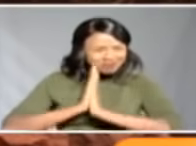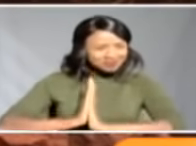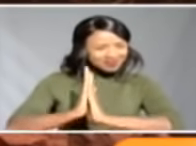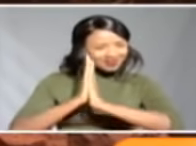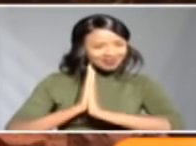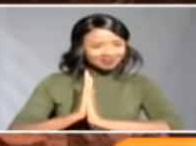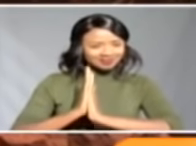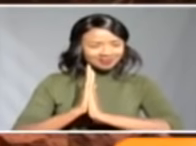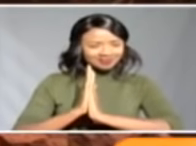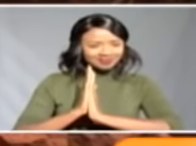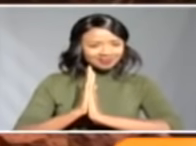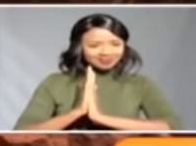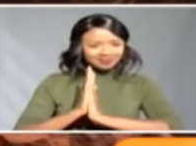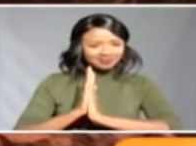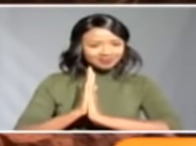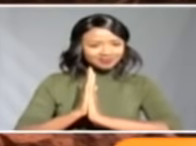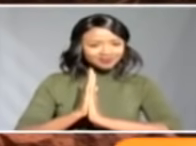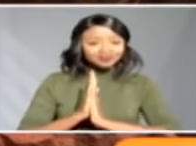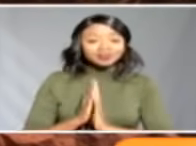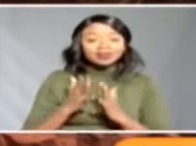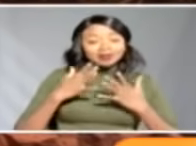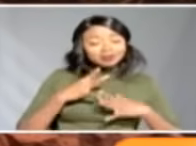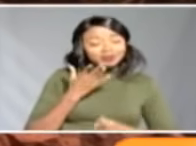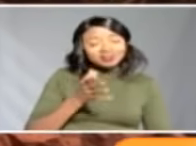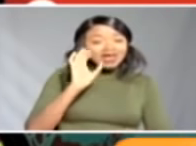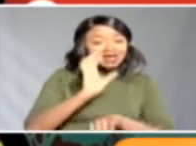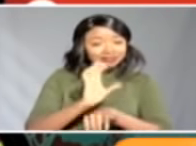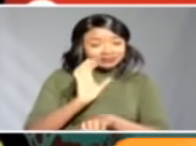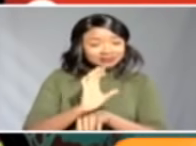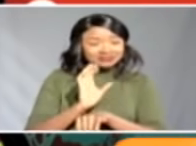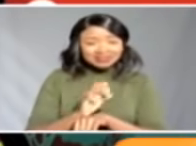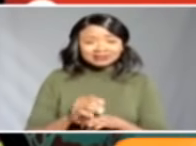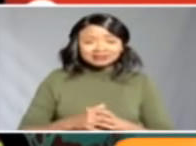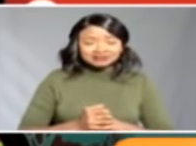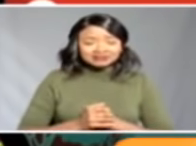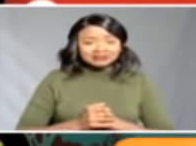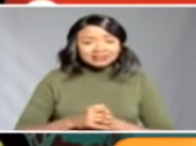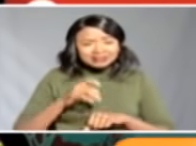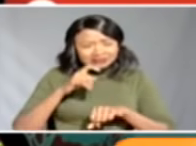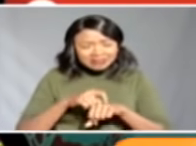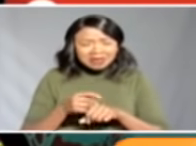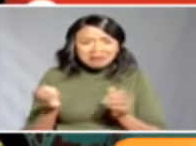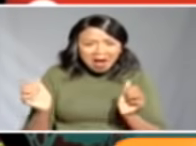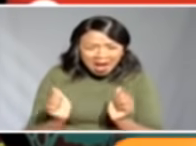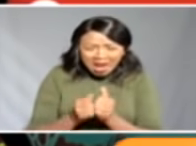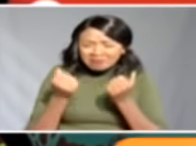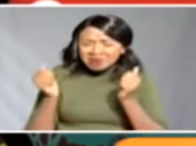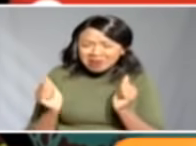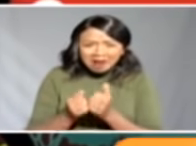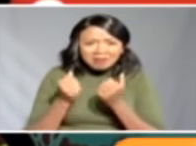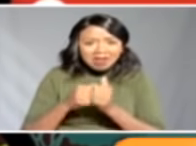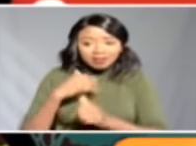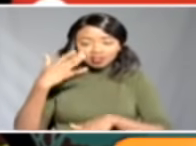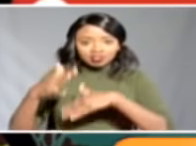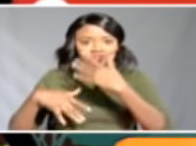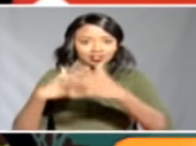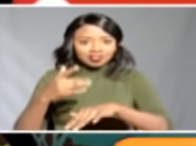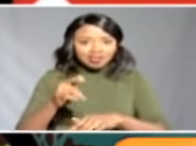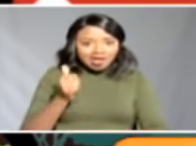The events unfolded in this church, Firstborn Ministries, when it became a routine, she got pregnant.